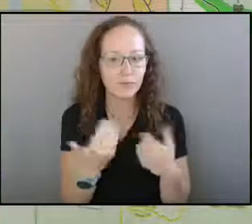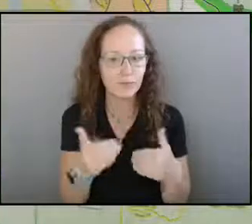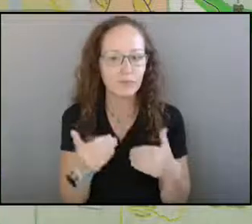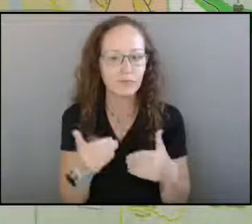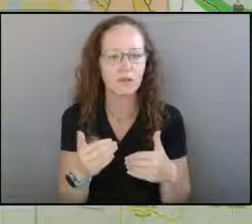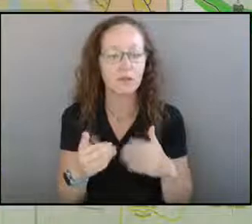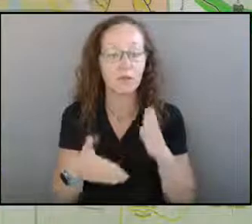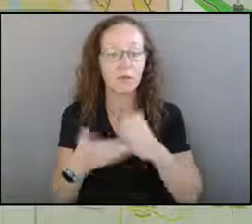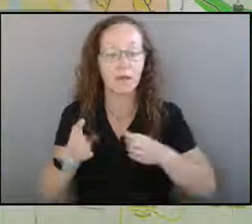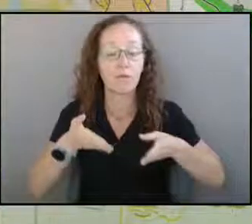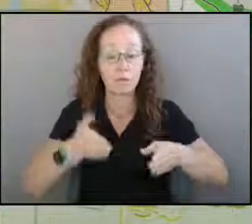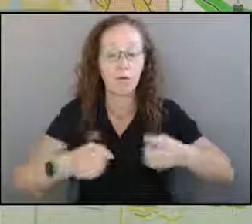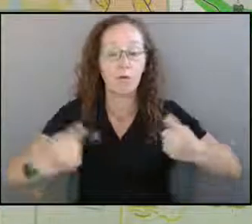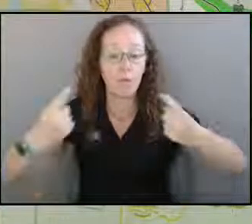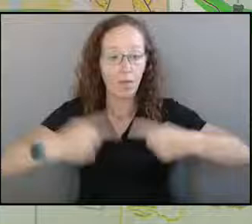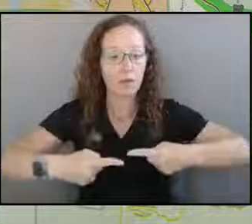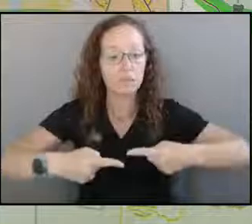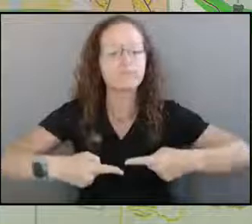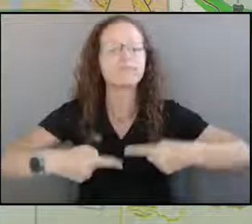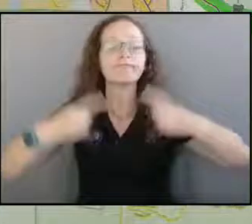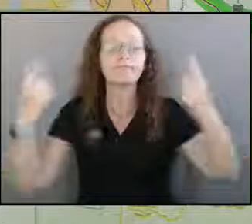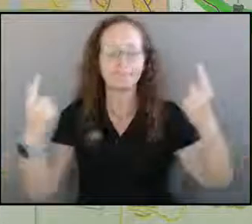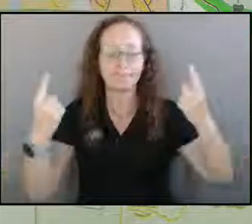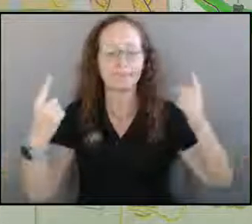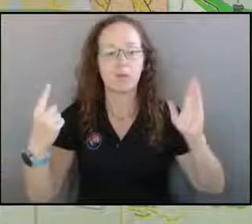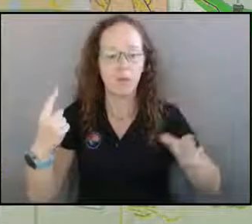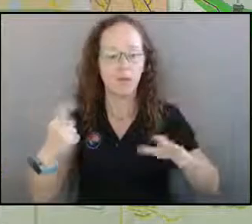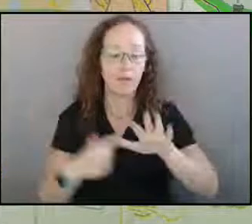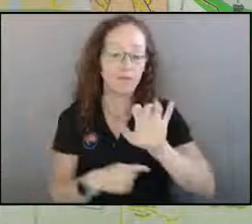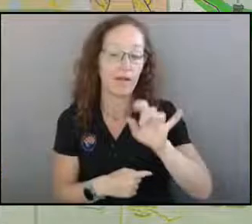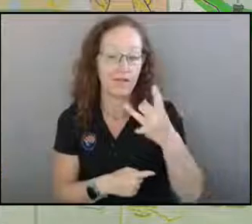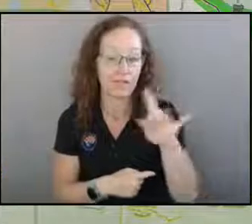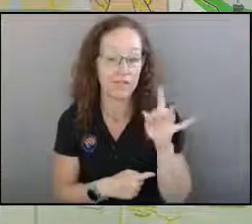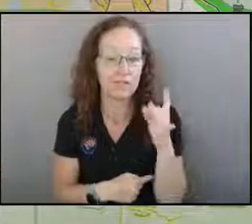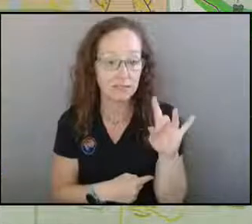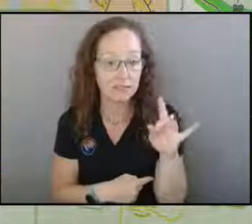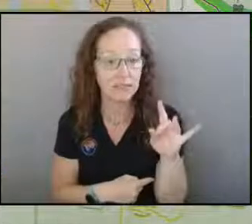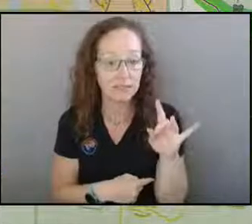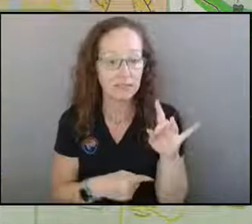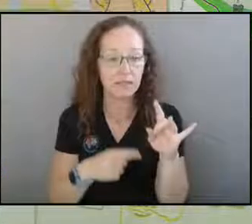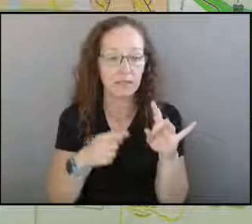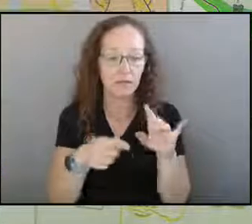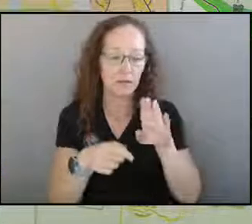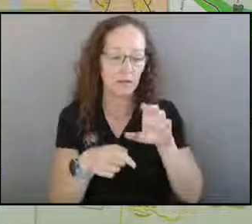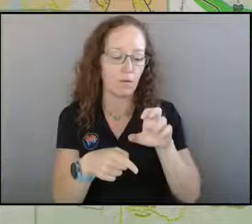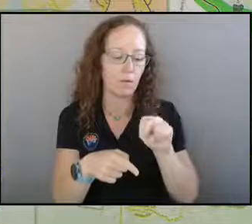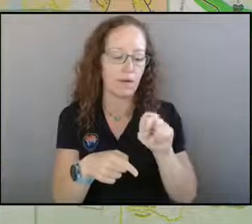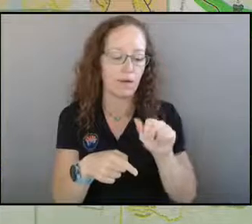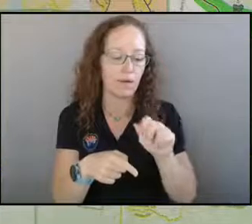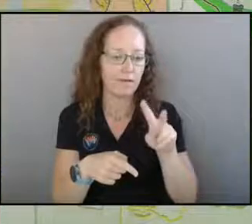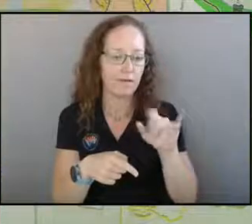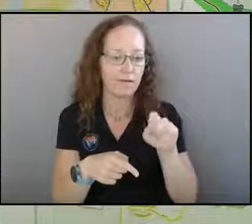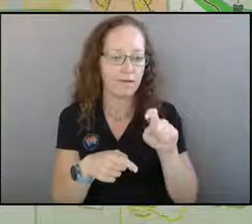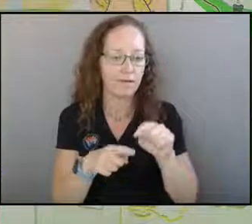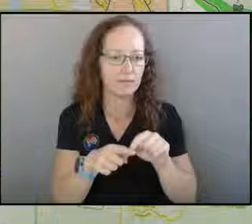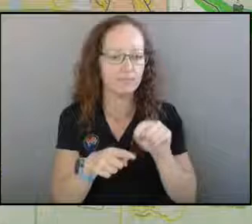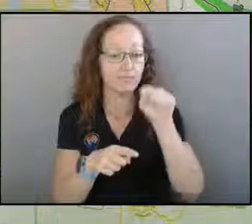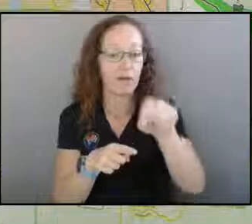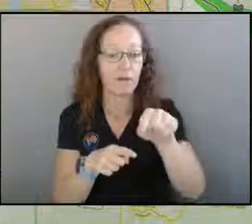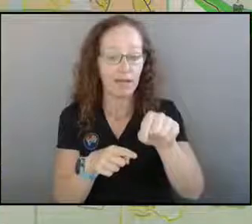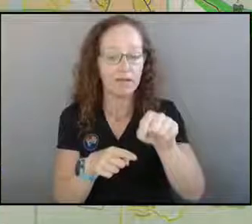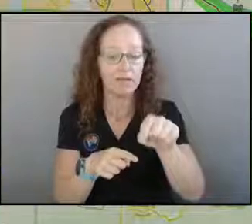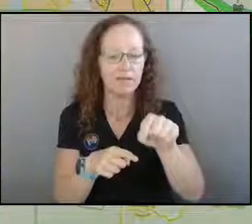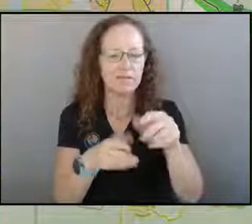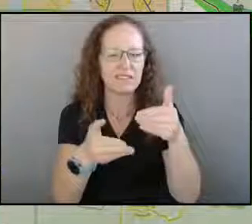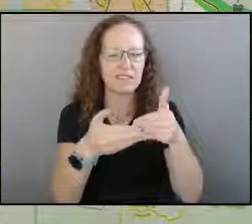roadblocks. We had a roadblock on 518 right past the Buena Vista area, right next to the DOT building, right next to the